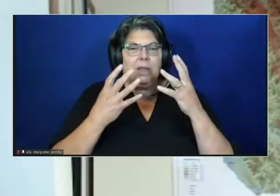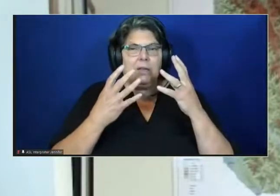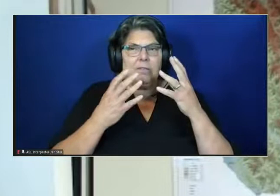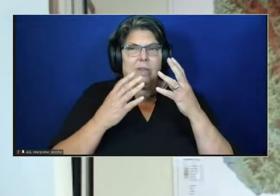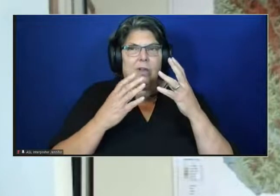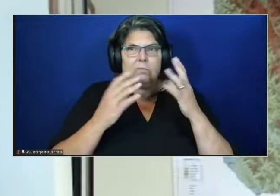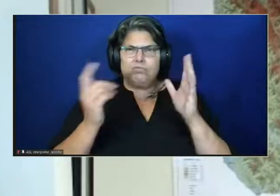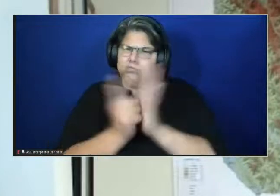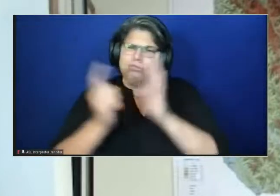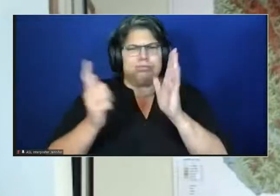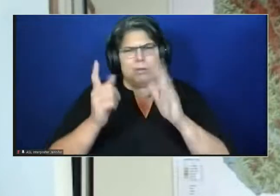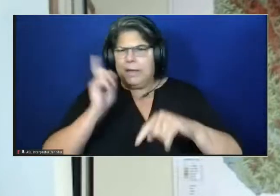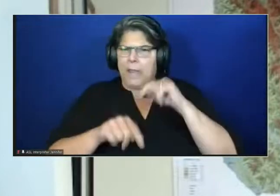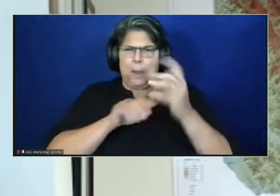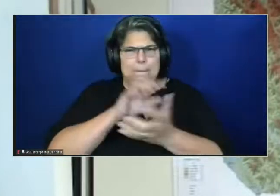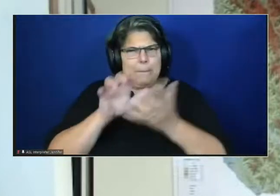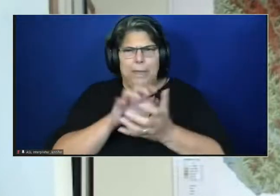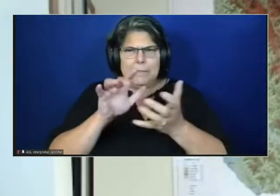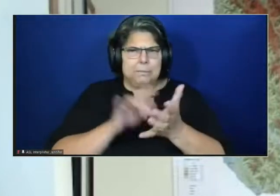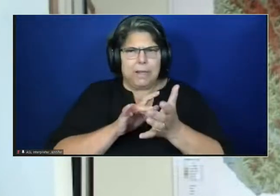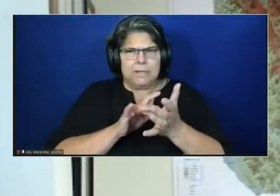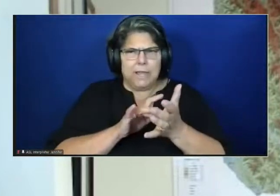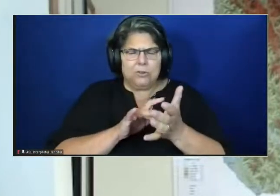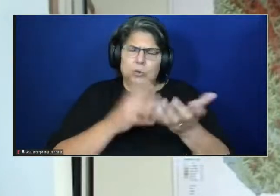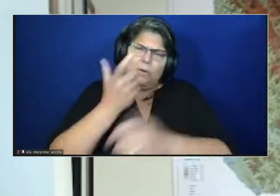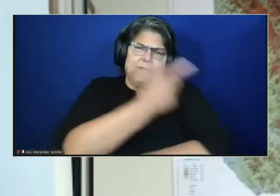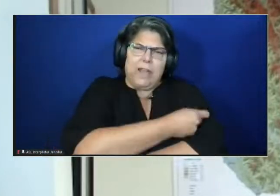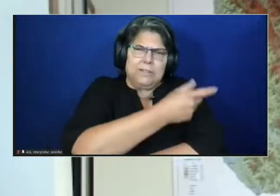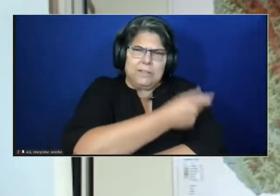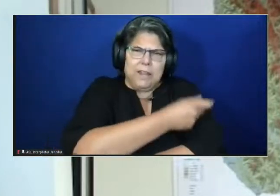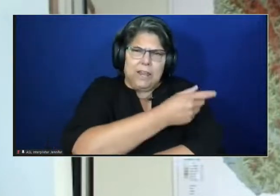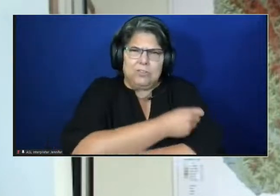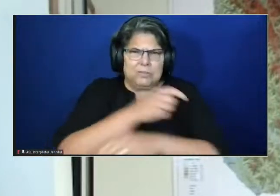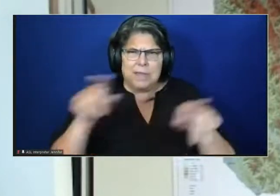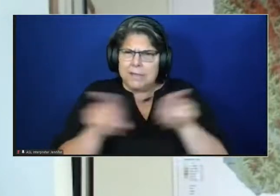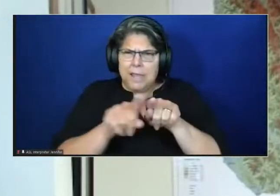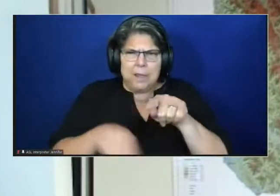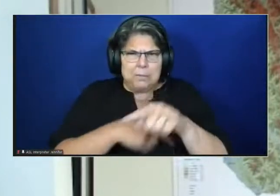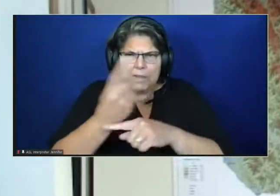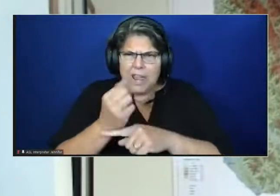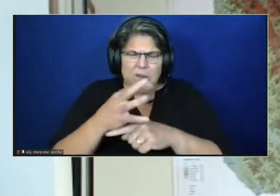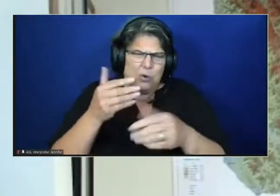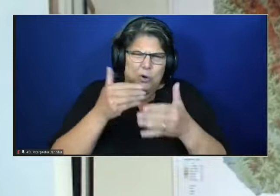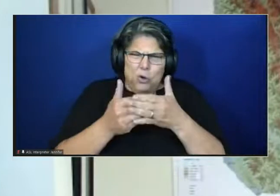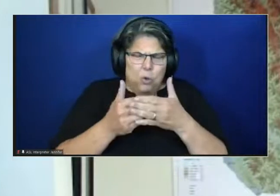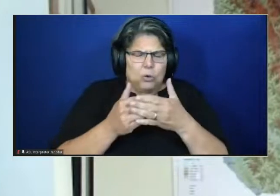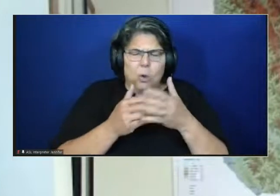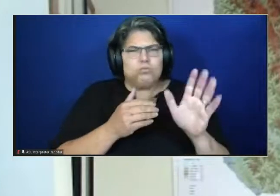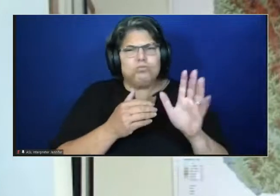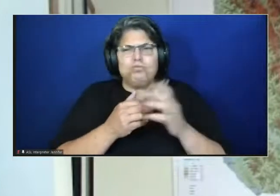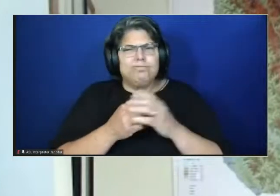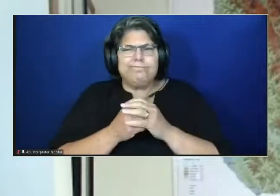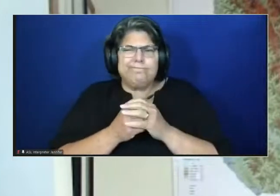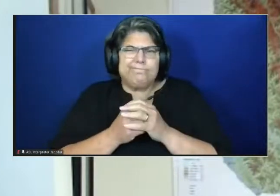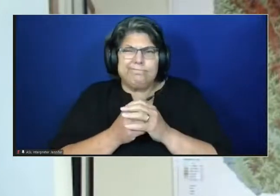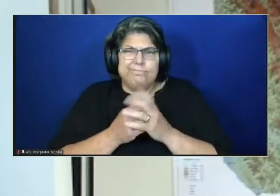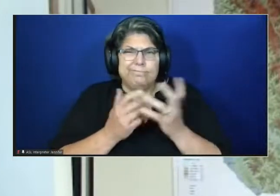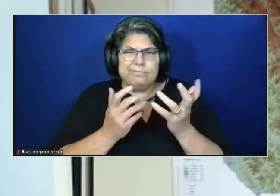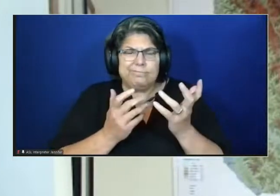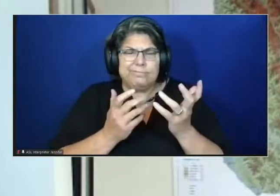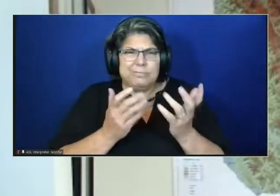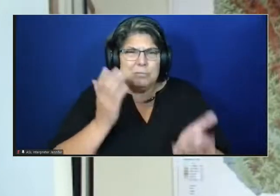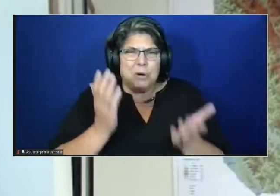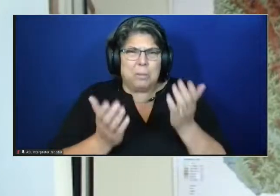mixing medications or vaccinations on the same day or close to them are probably